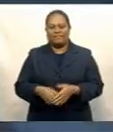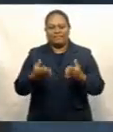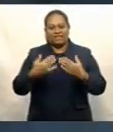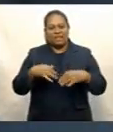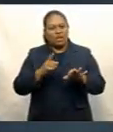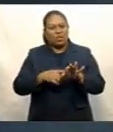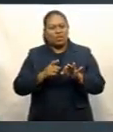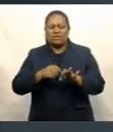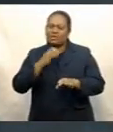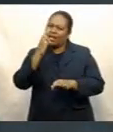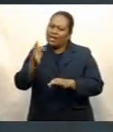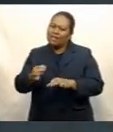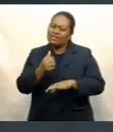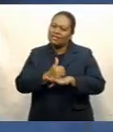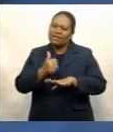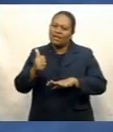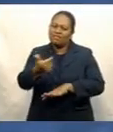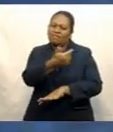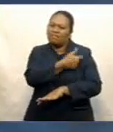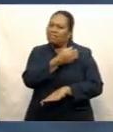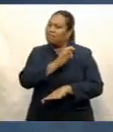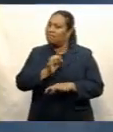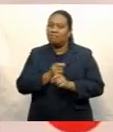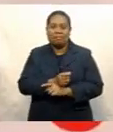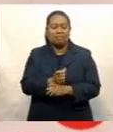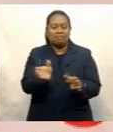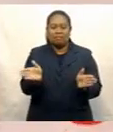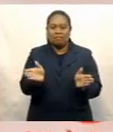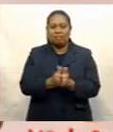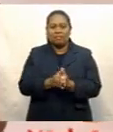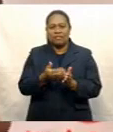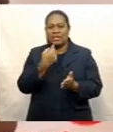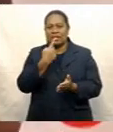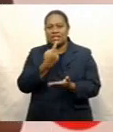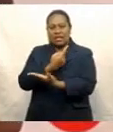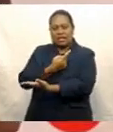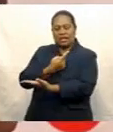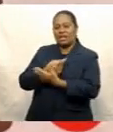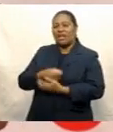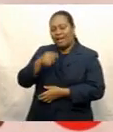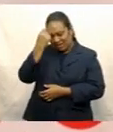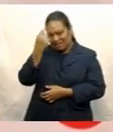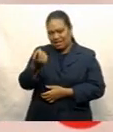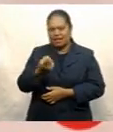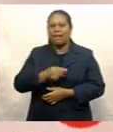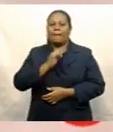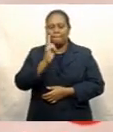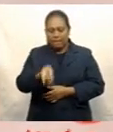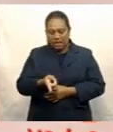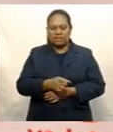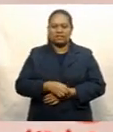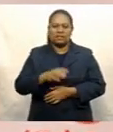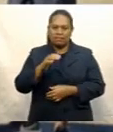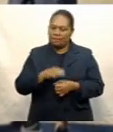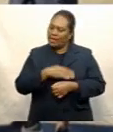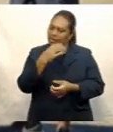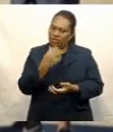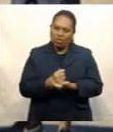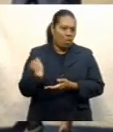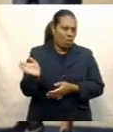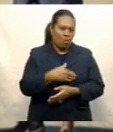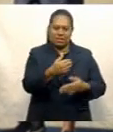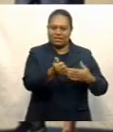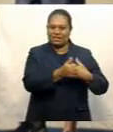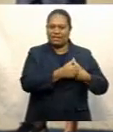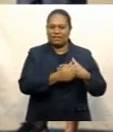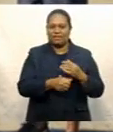that government has said vaccination is not compulsory, Patel says they understand, but they have to keep everyone involved safe.